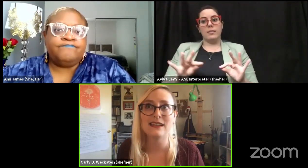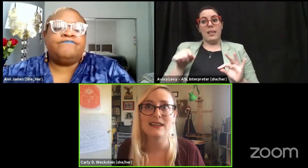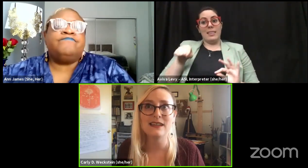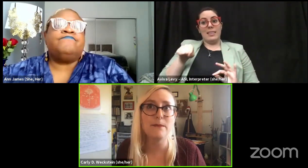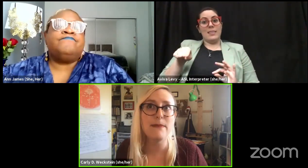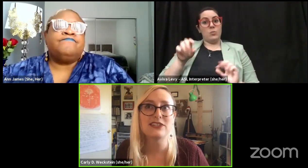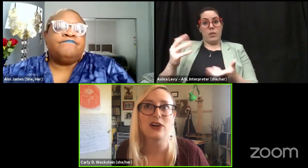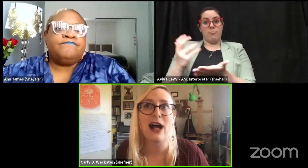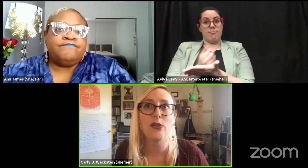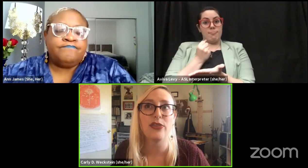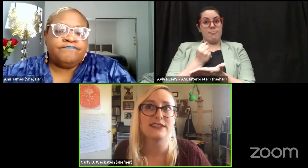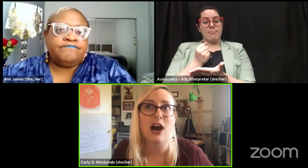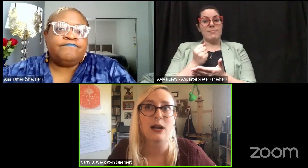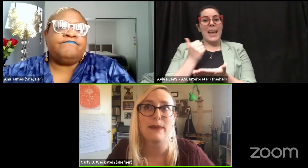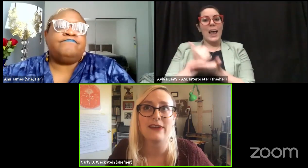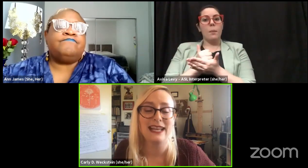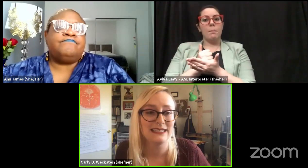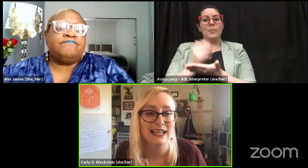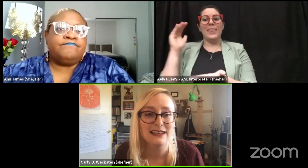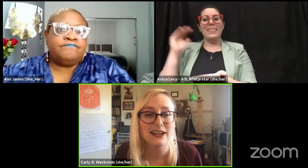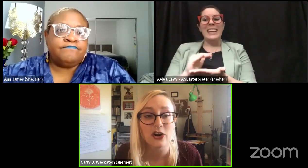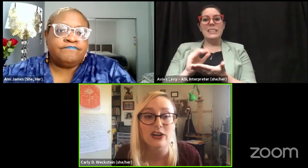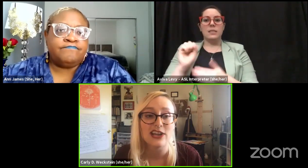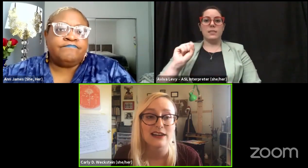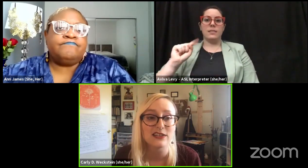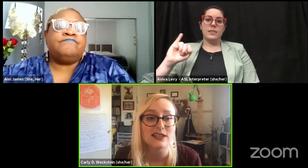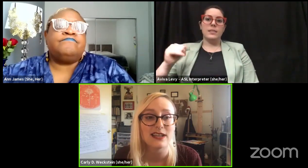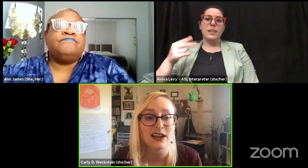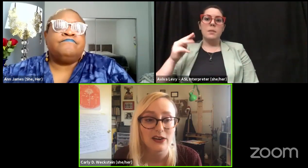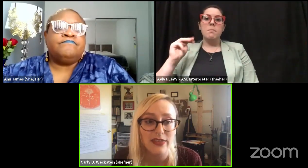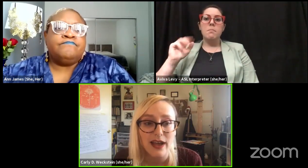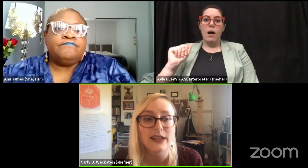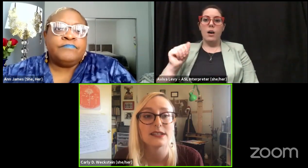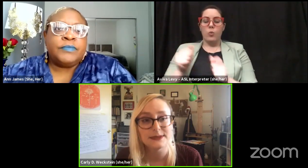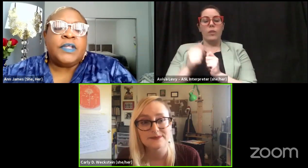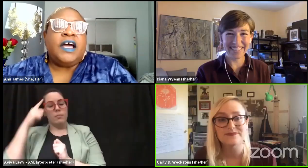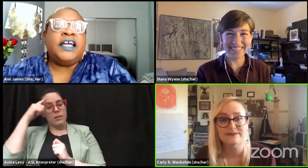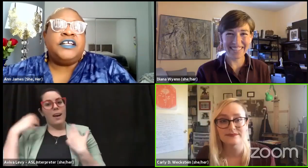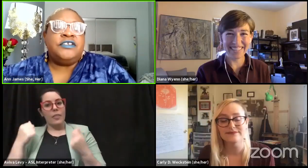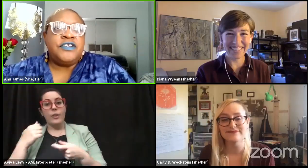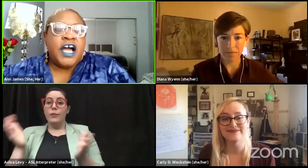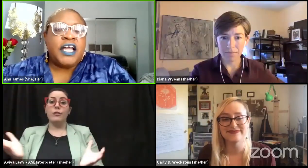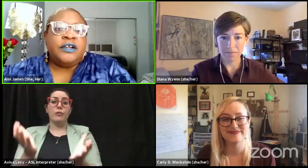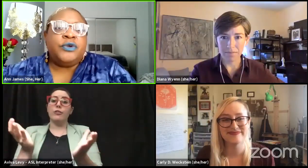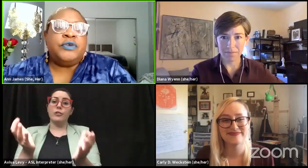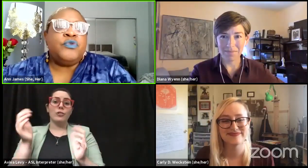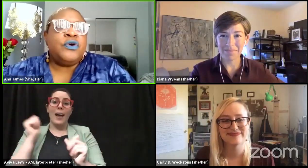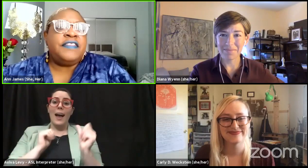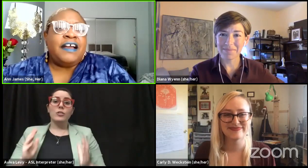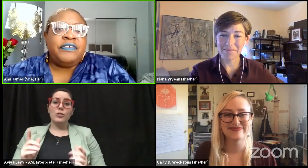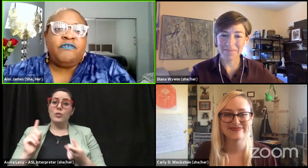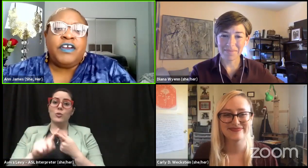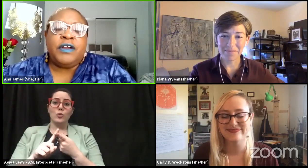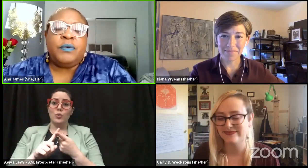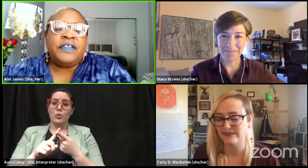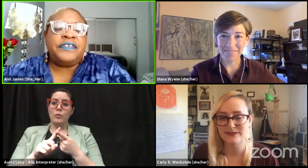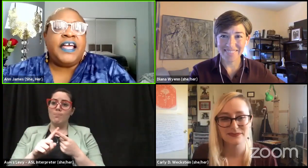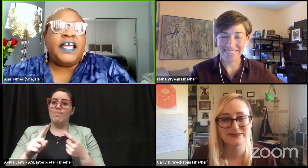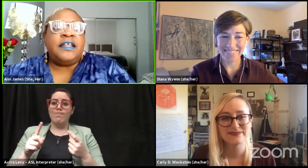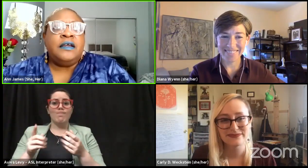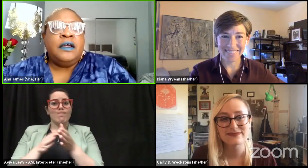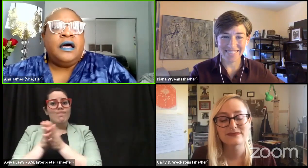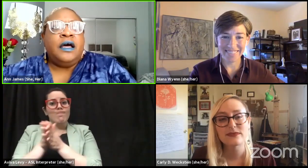destigmatize mental health and talk about it and encourage actors to take care of that. I could not agree more. That is very